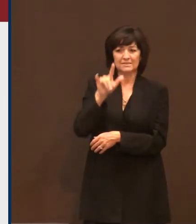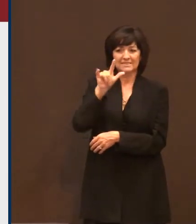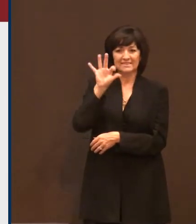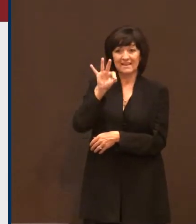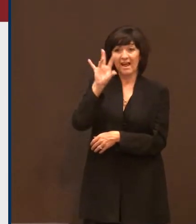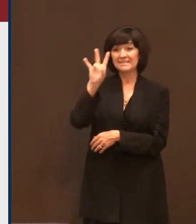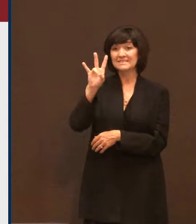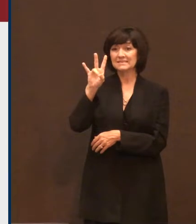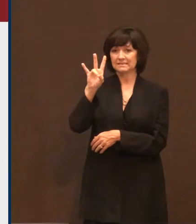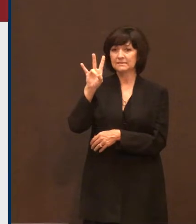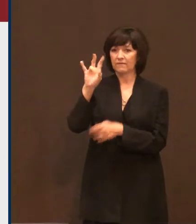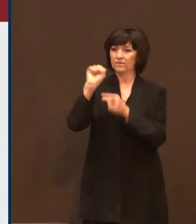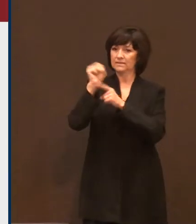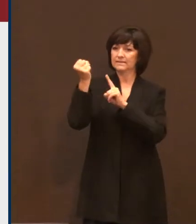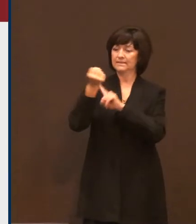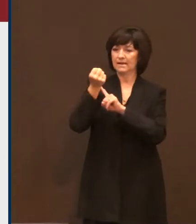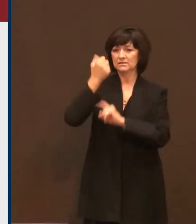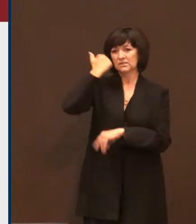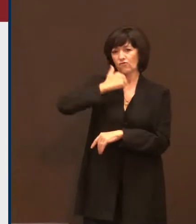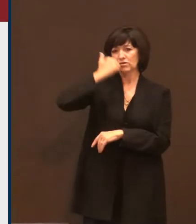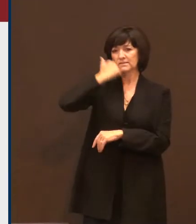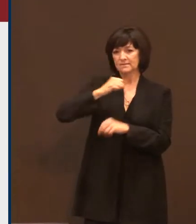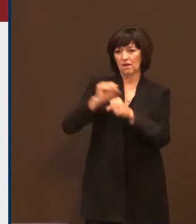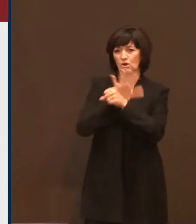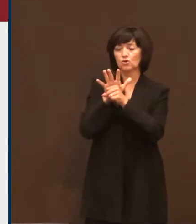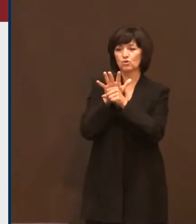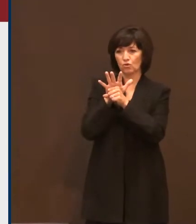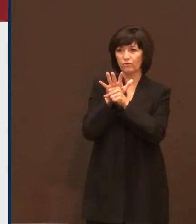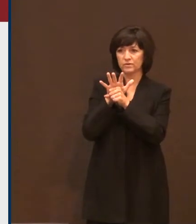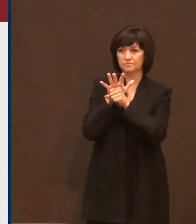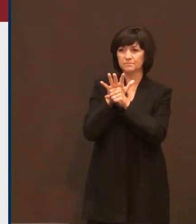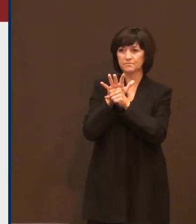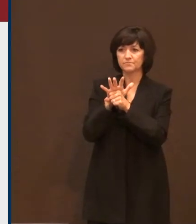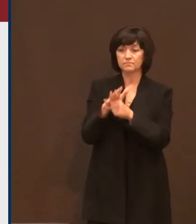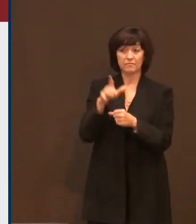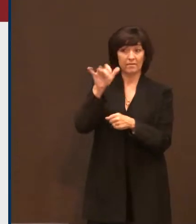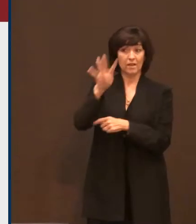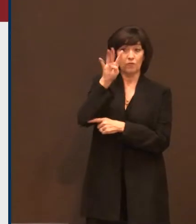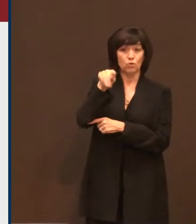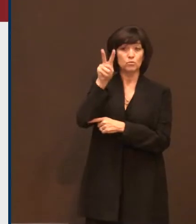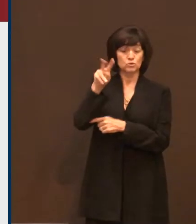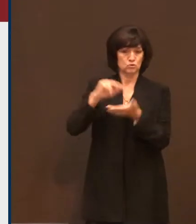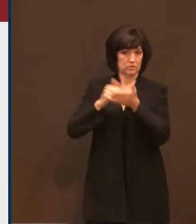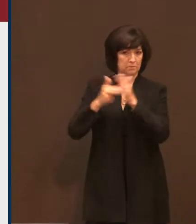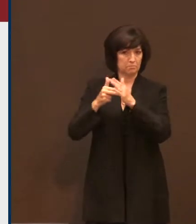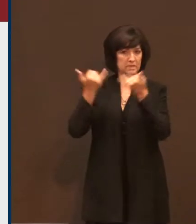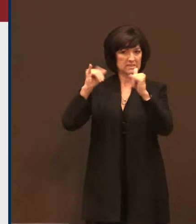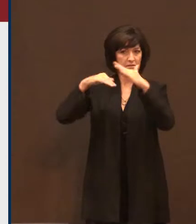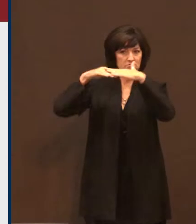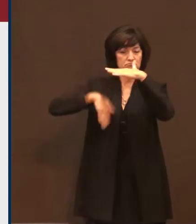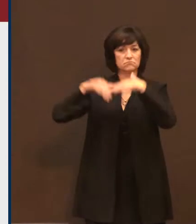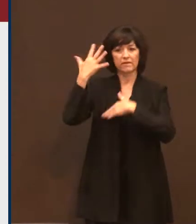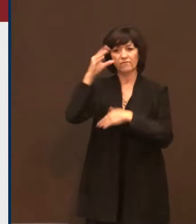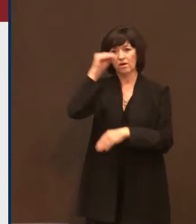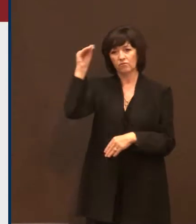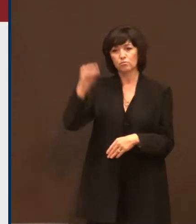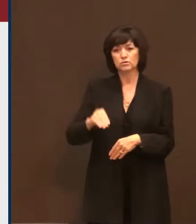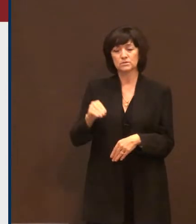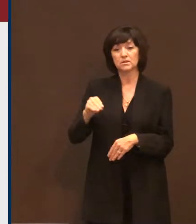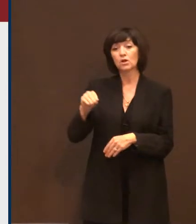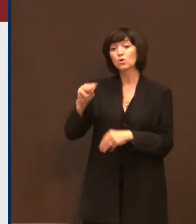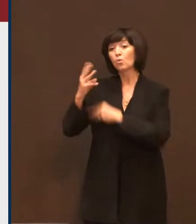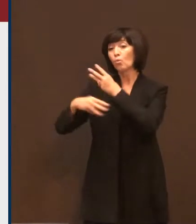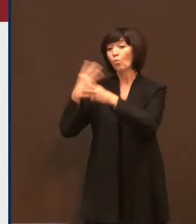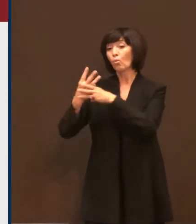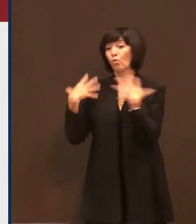cases per day. The target on percent positive, we're good there, under 5%, which is the World Health